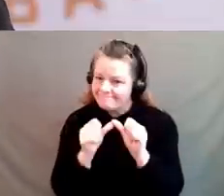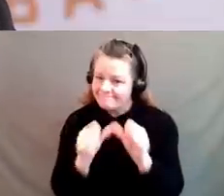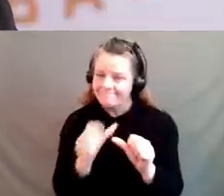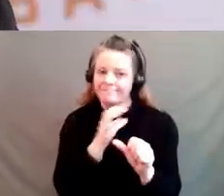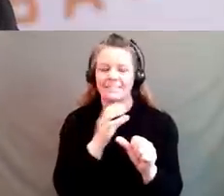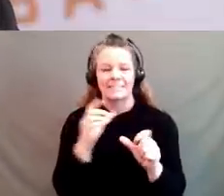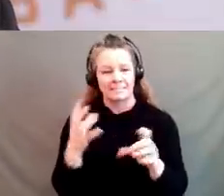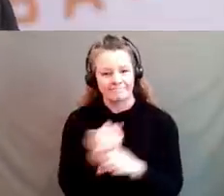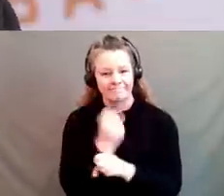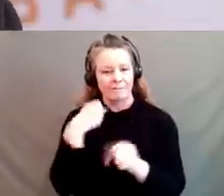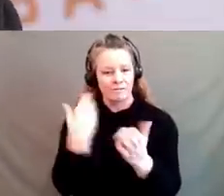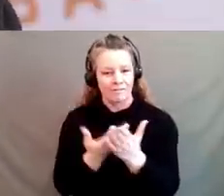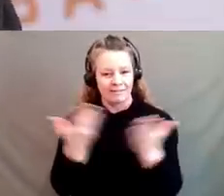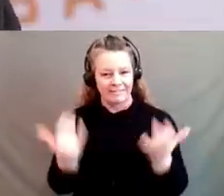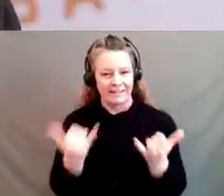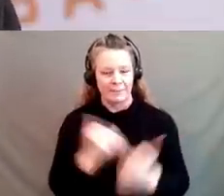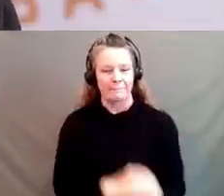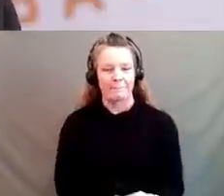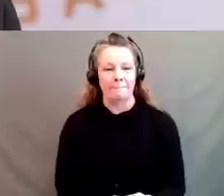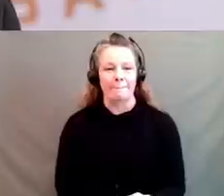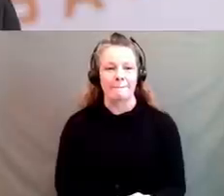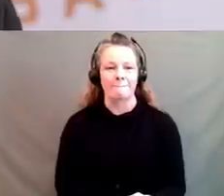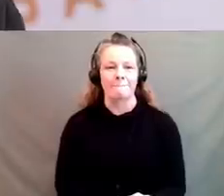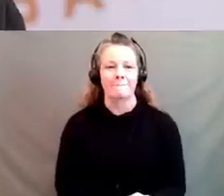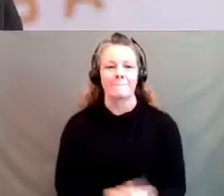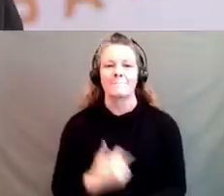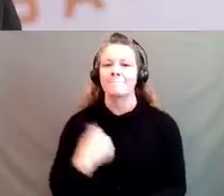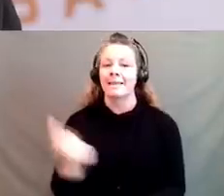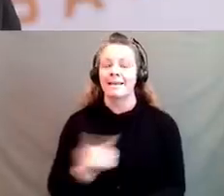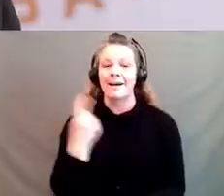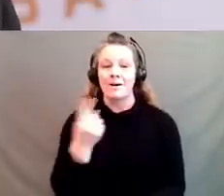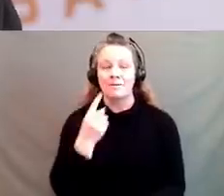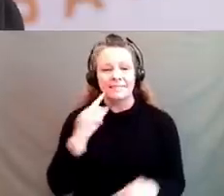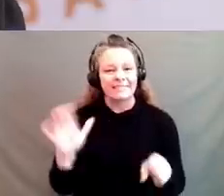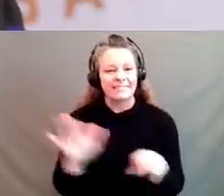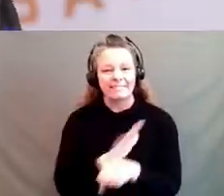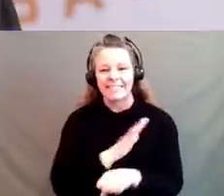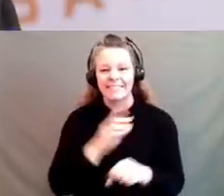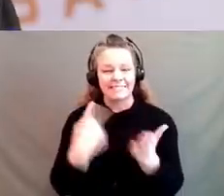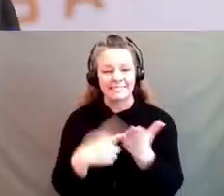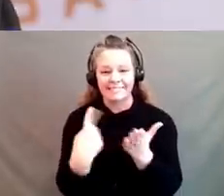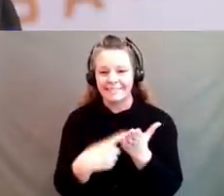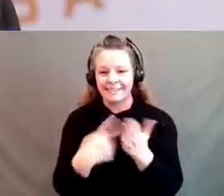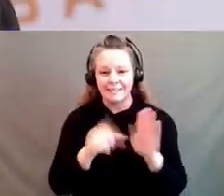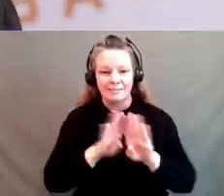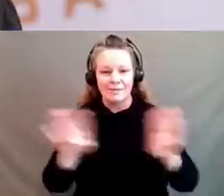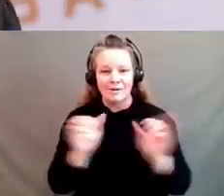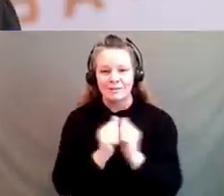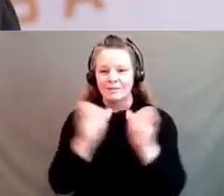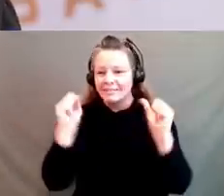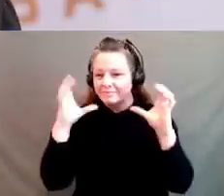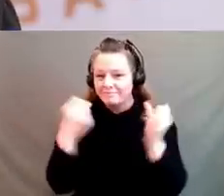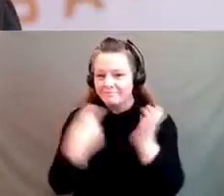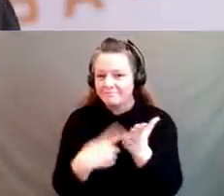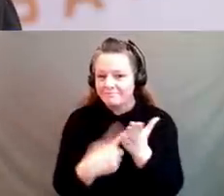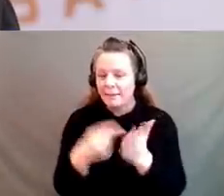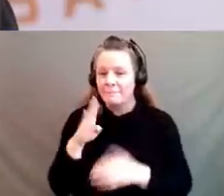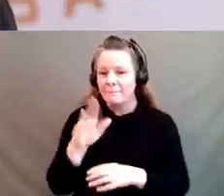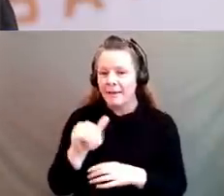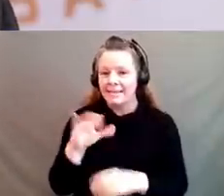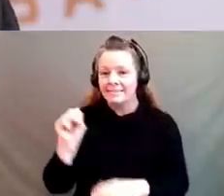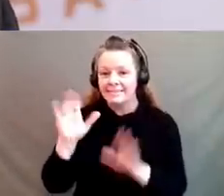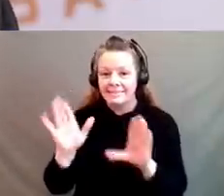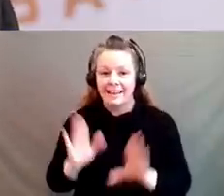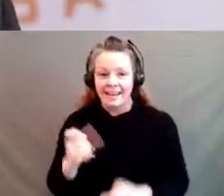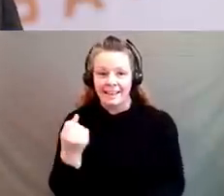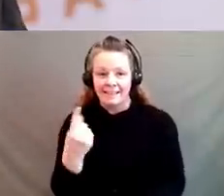this finish line. Now, you always fill those discussion boards with incredible insights by Sunday, 11:59 Mountain Time, of